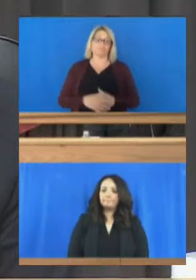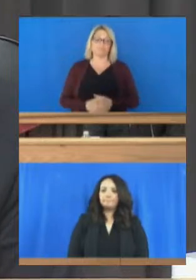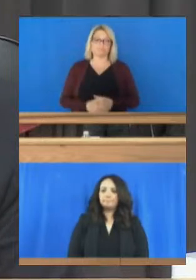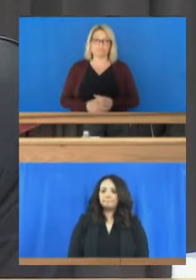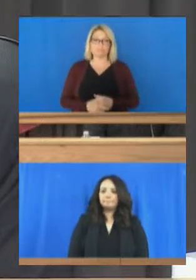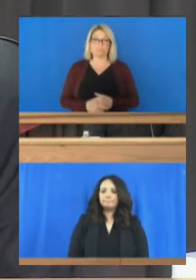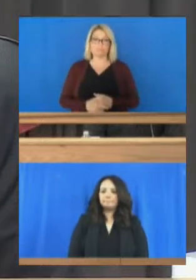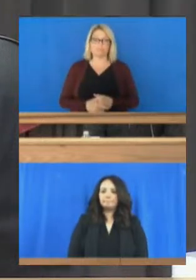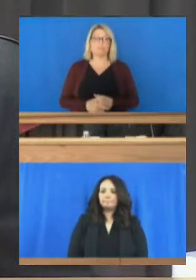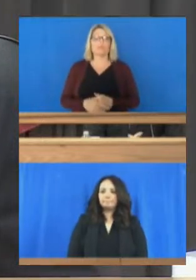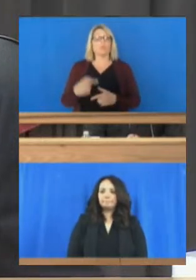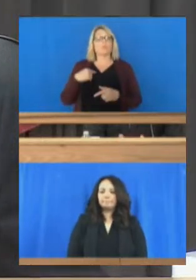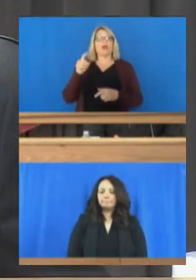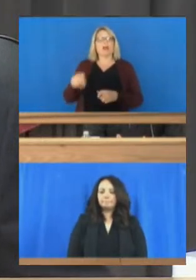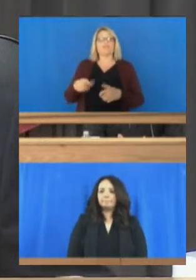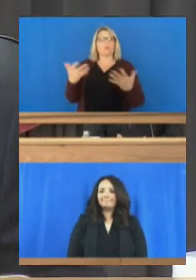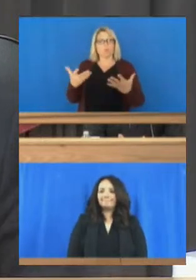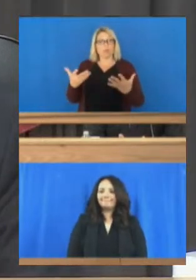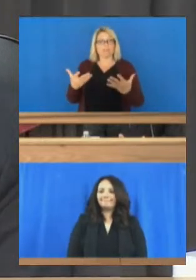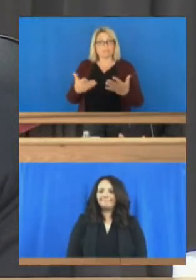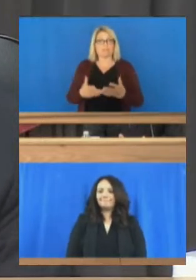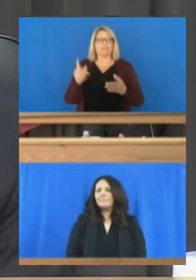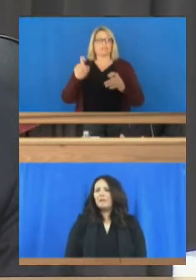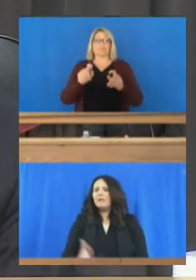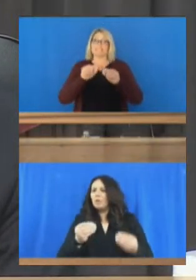So, thank you.